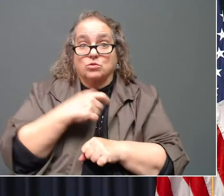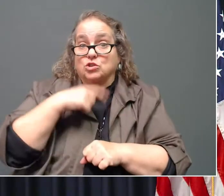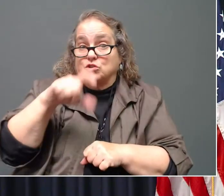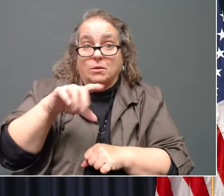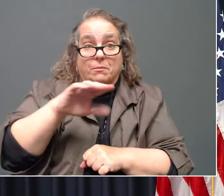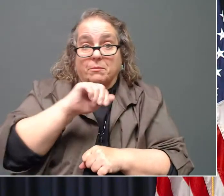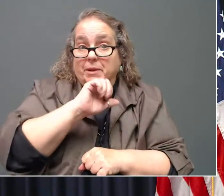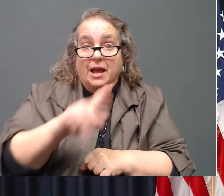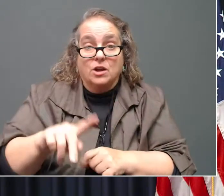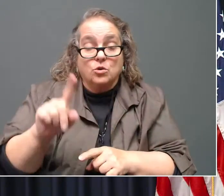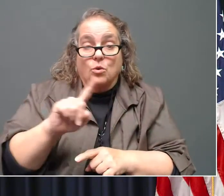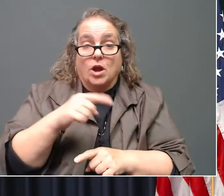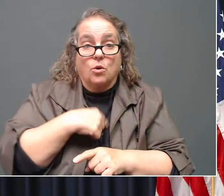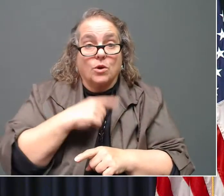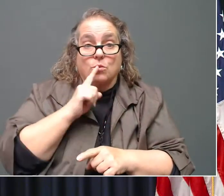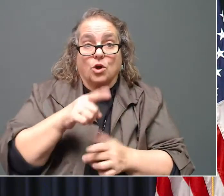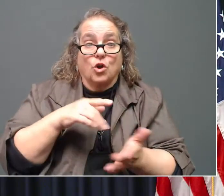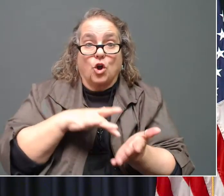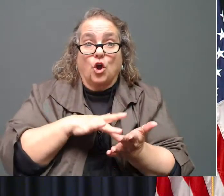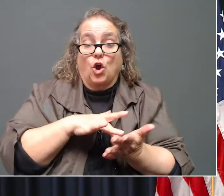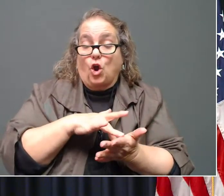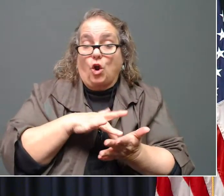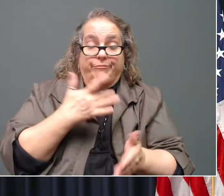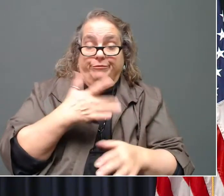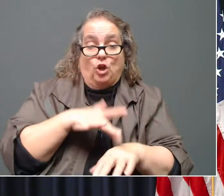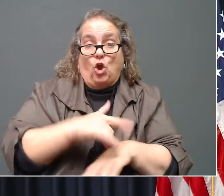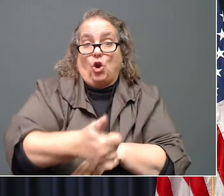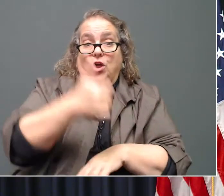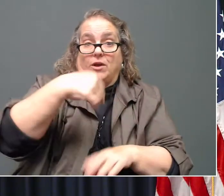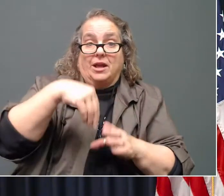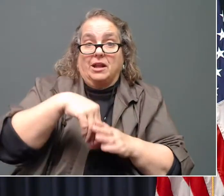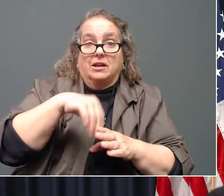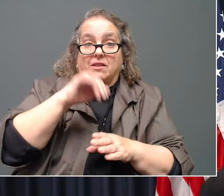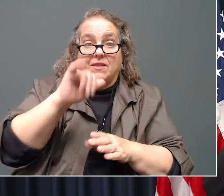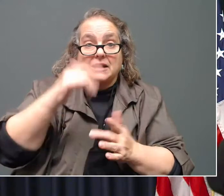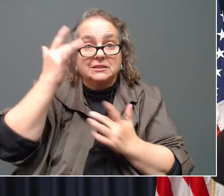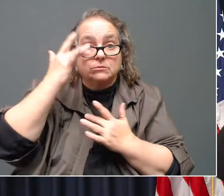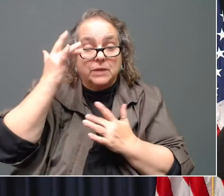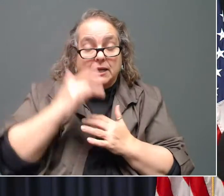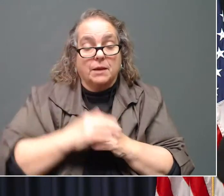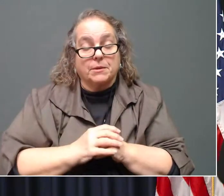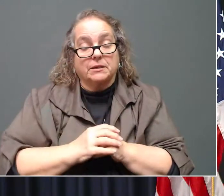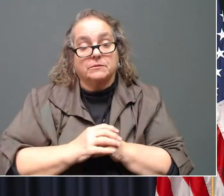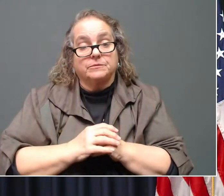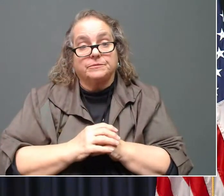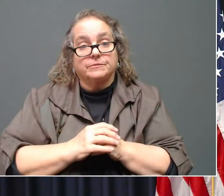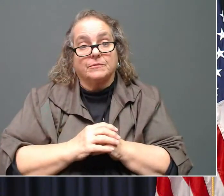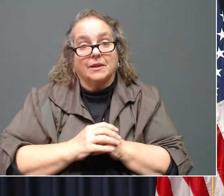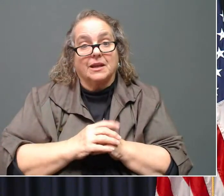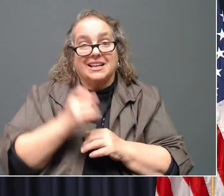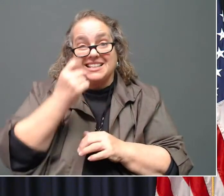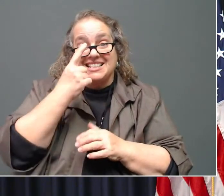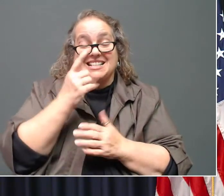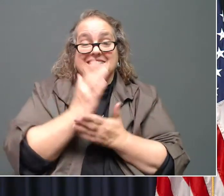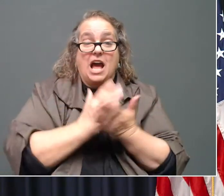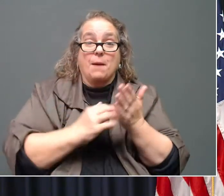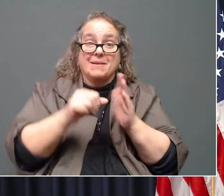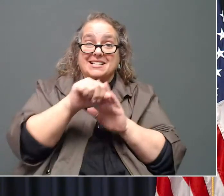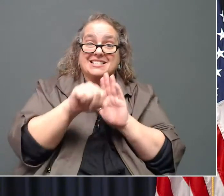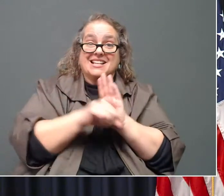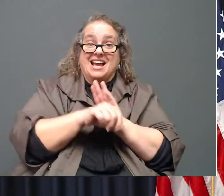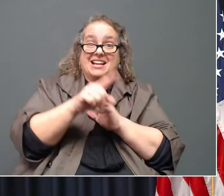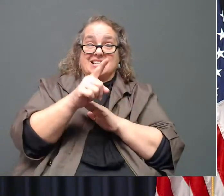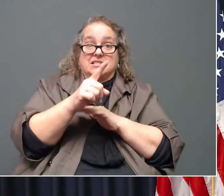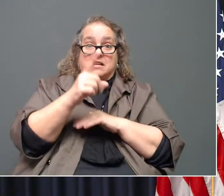earlier in the pandemic. We've seen in some states, but again, these were the states that peaked really big. And when you think about that